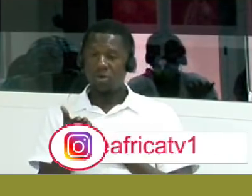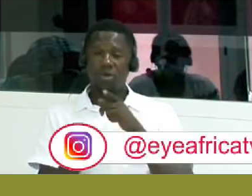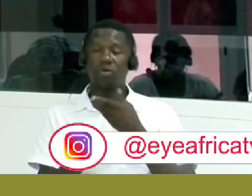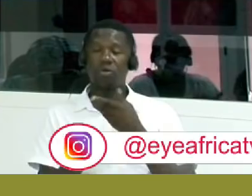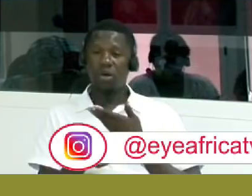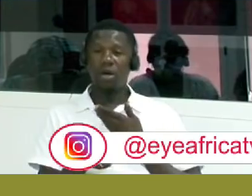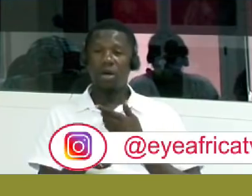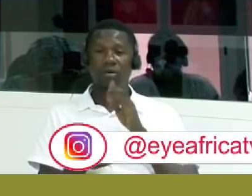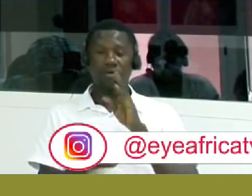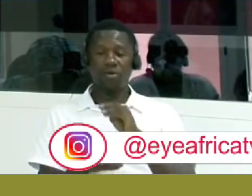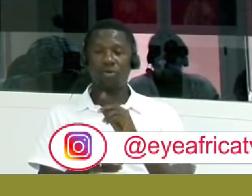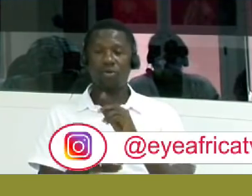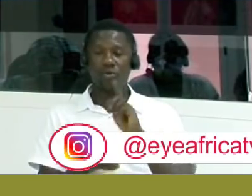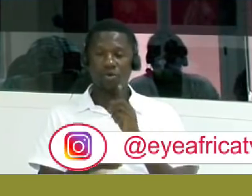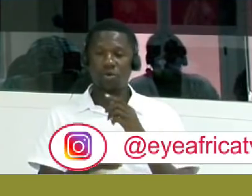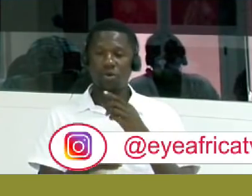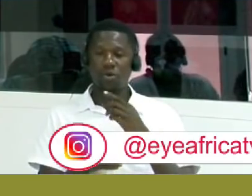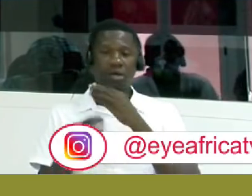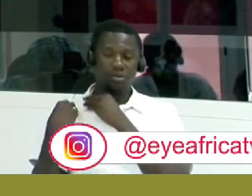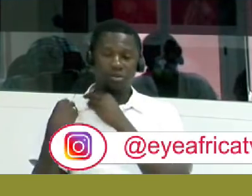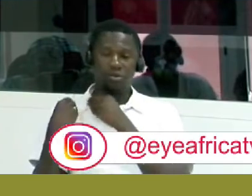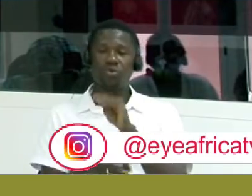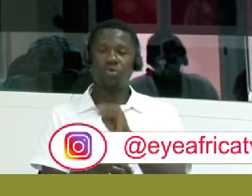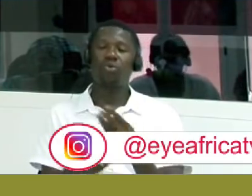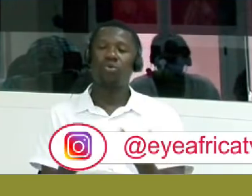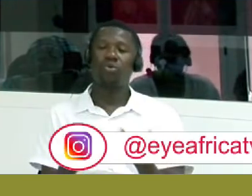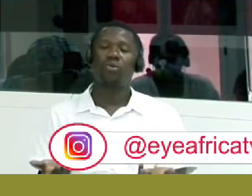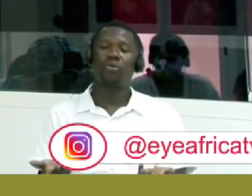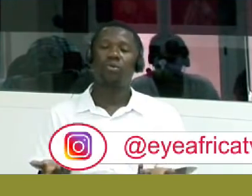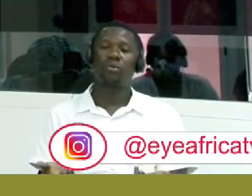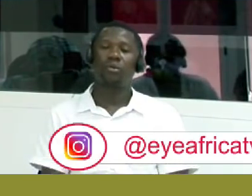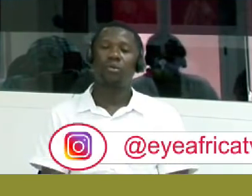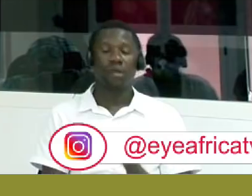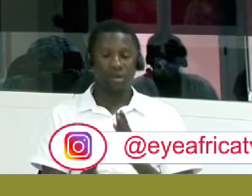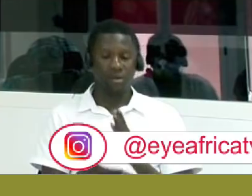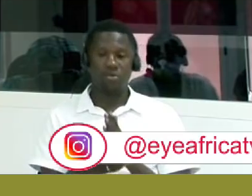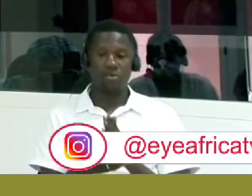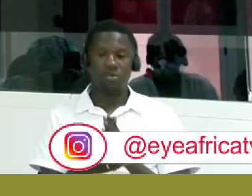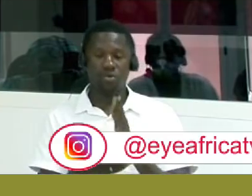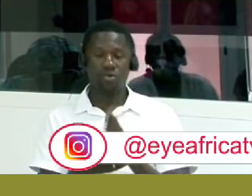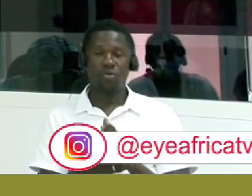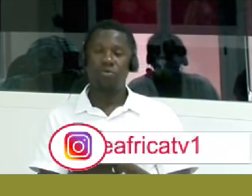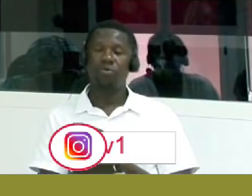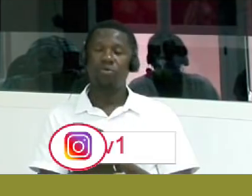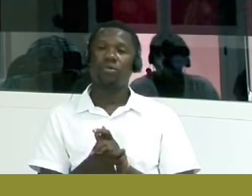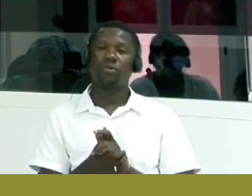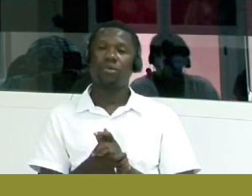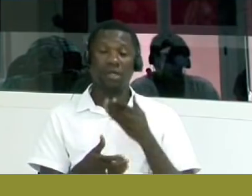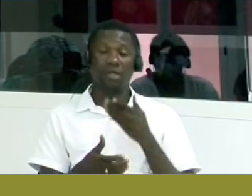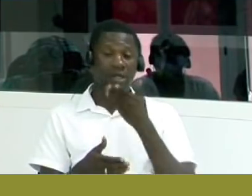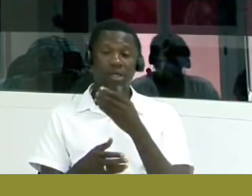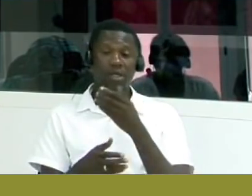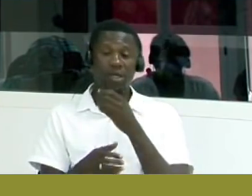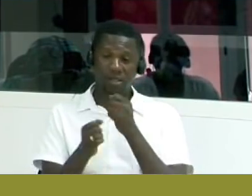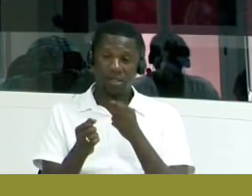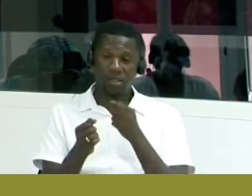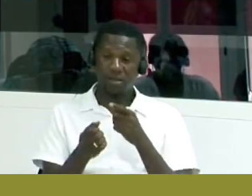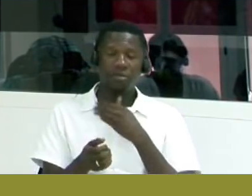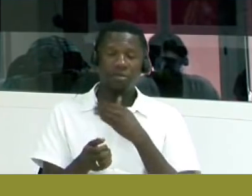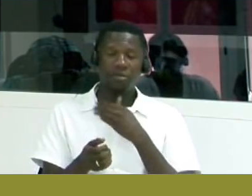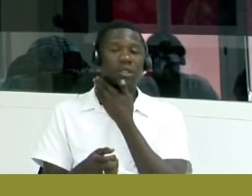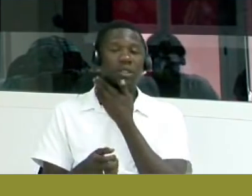have done what you were required to do. That may be true. And in that case, it would have been